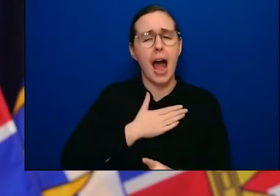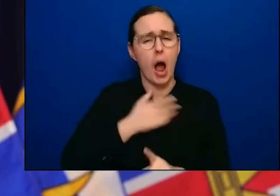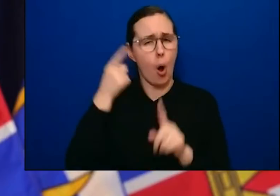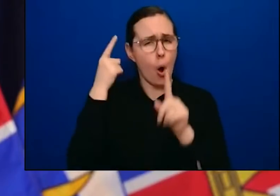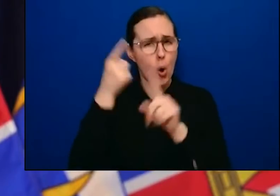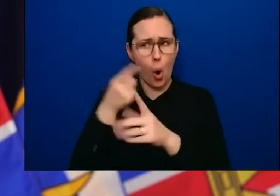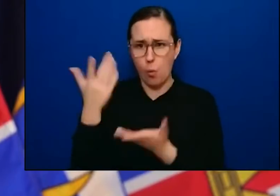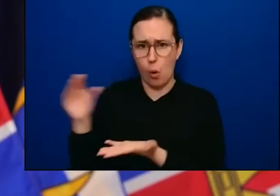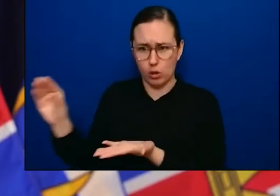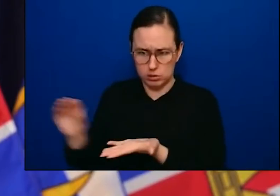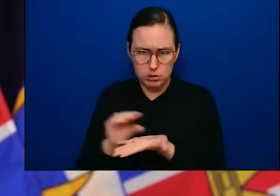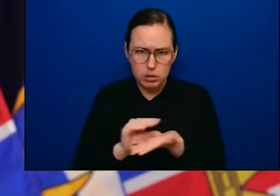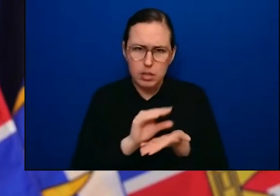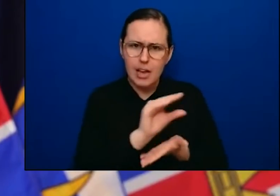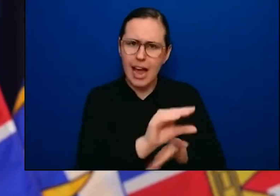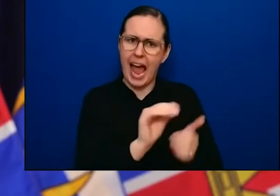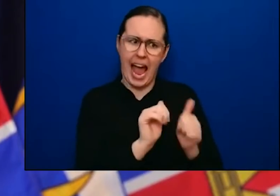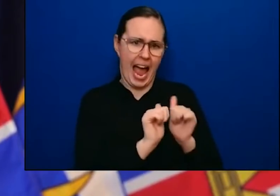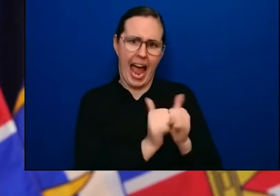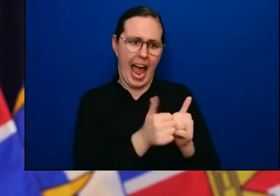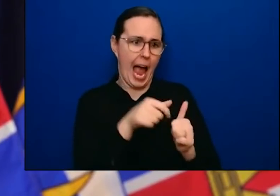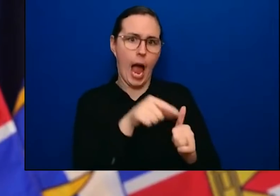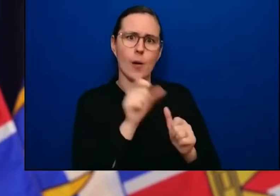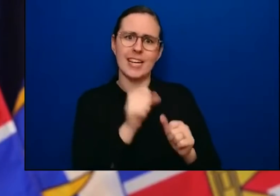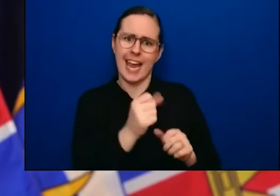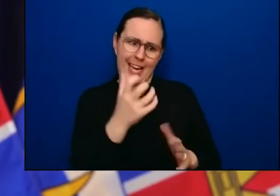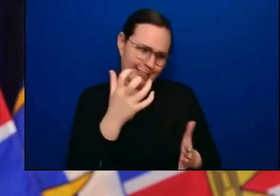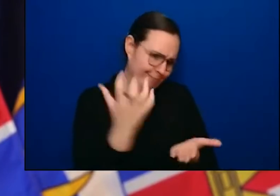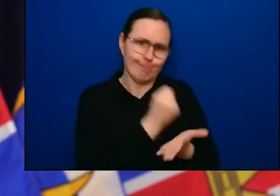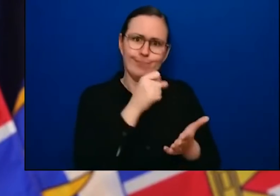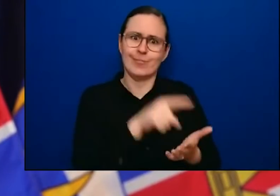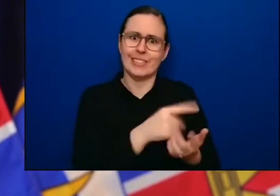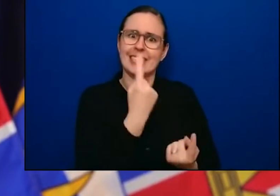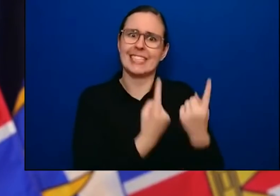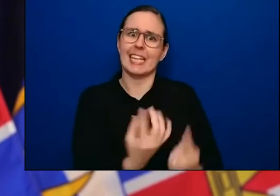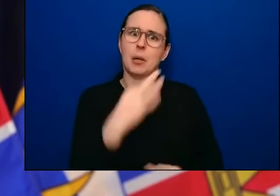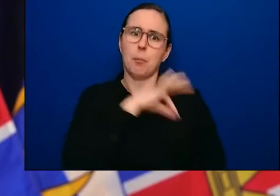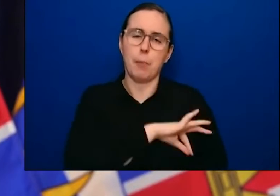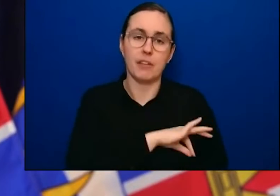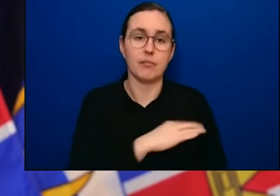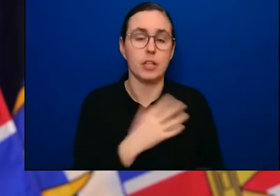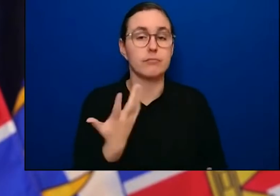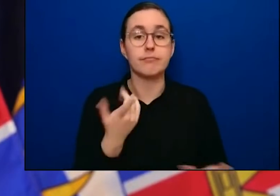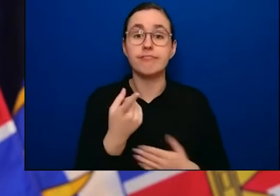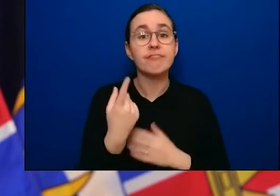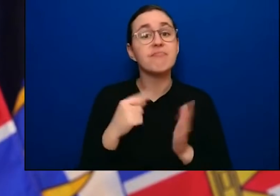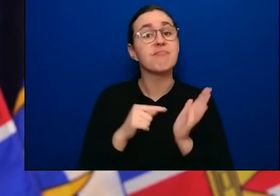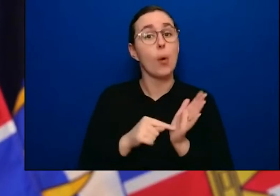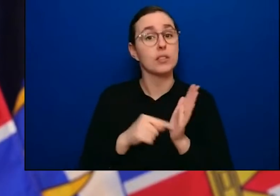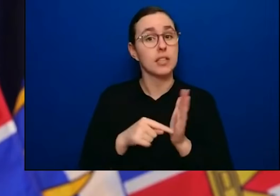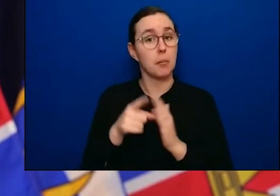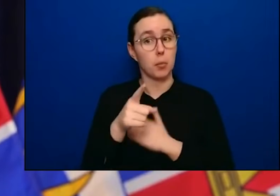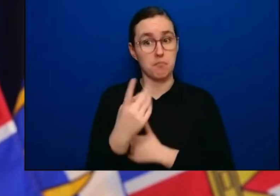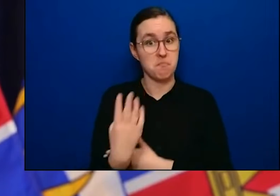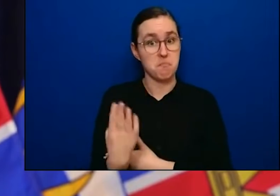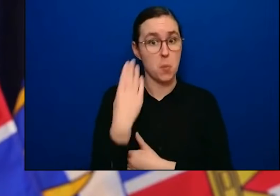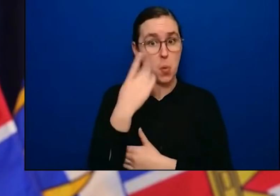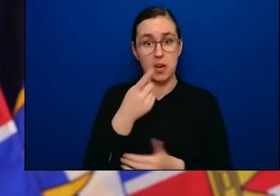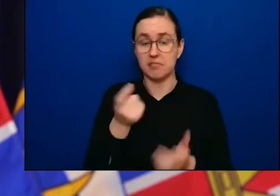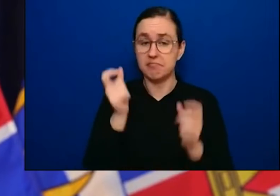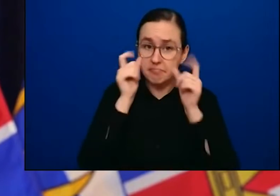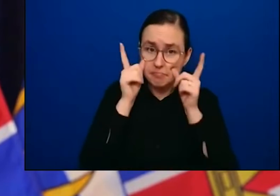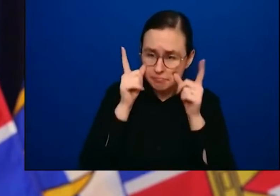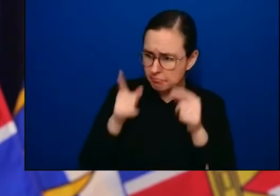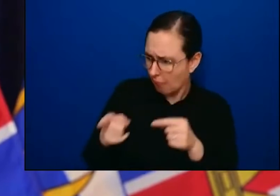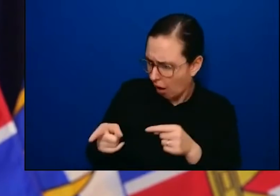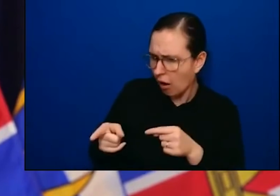in the morning and your child has symptoms, it's a tool that can help you determine whether your child should go into school today or not. So it's for